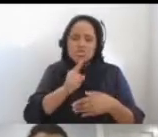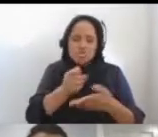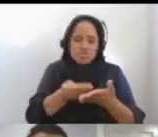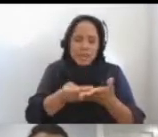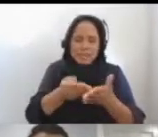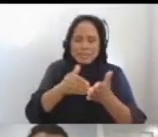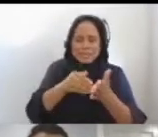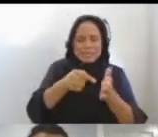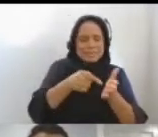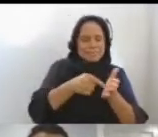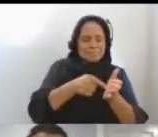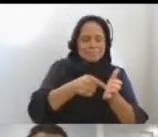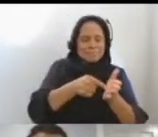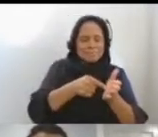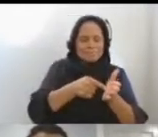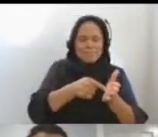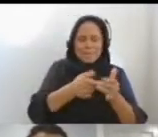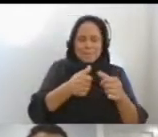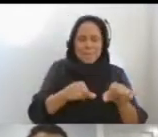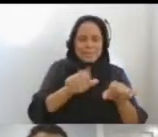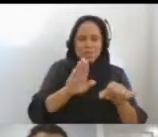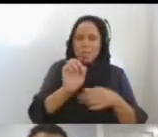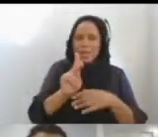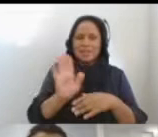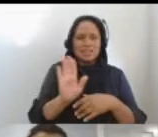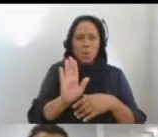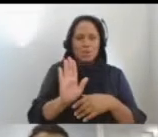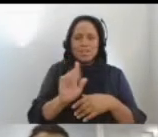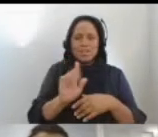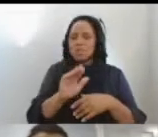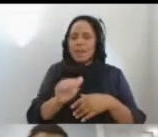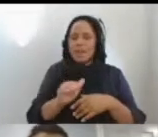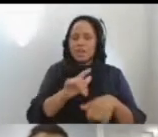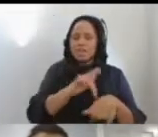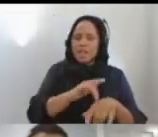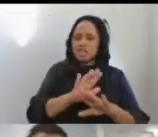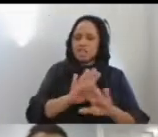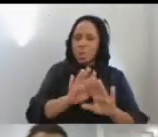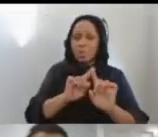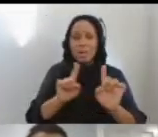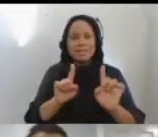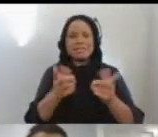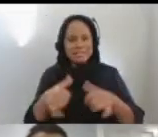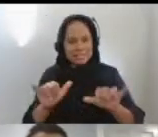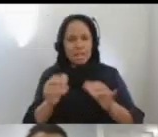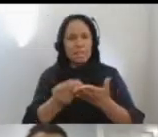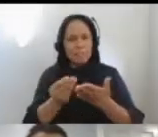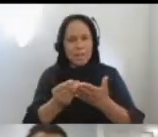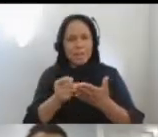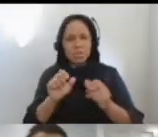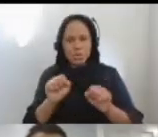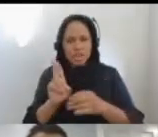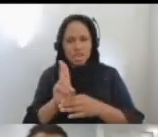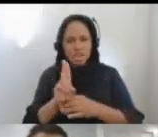means. I wish it were. It's money that you never get to touch, but it's money nonetheless that you can use to